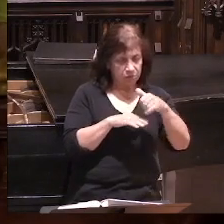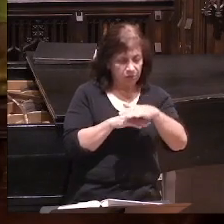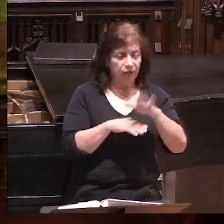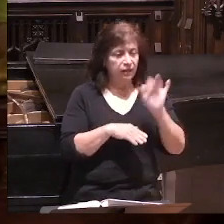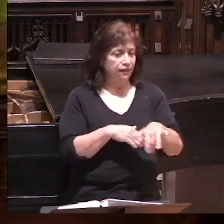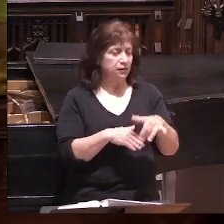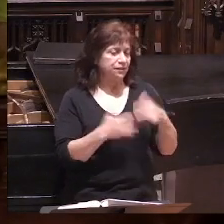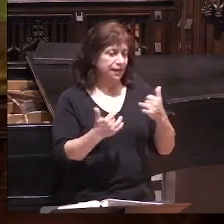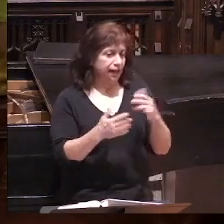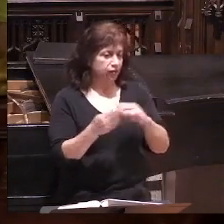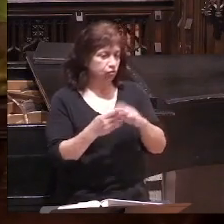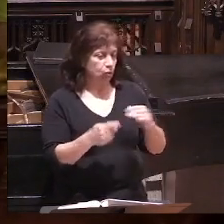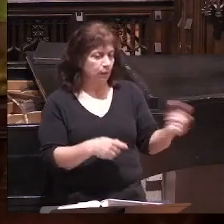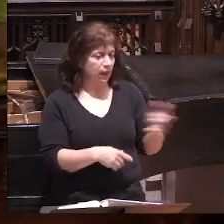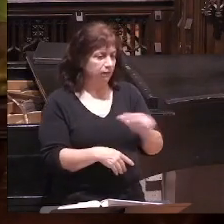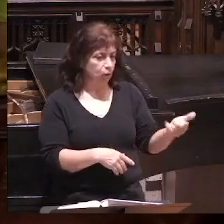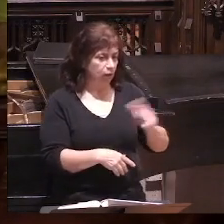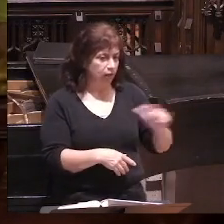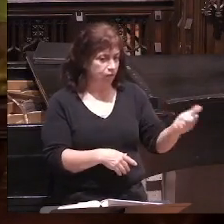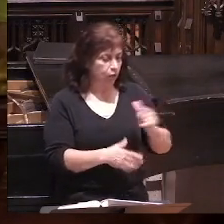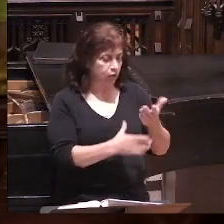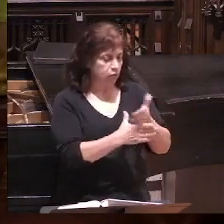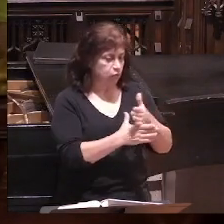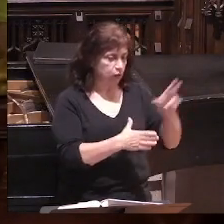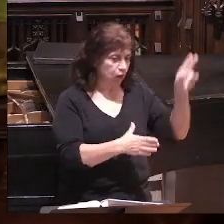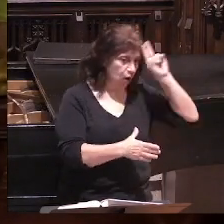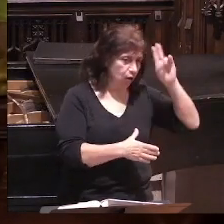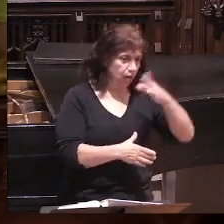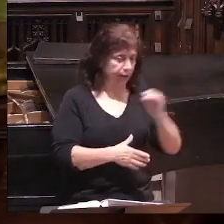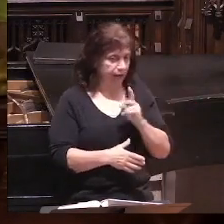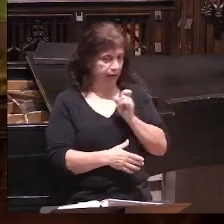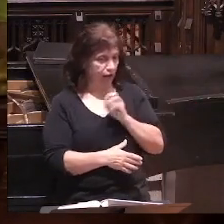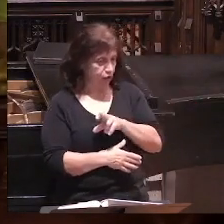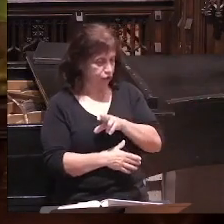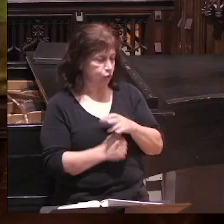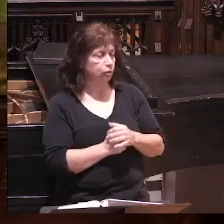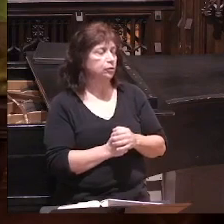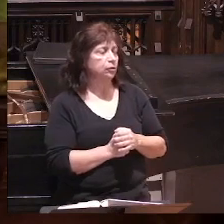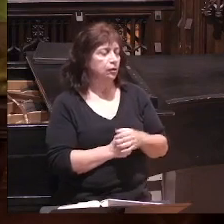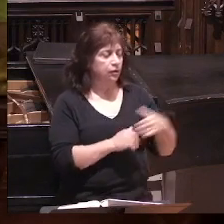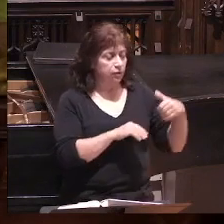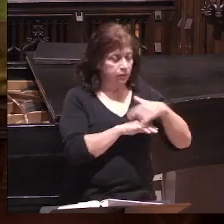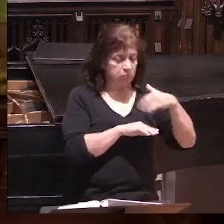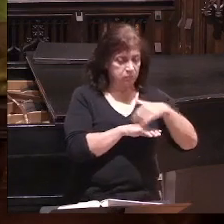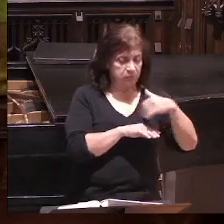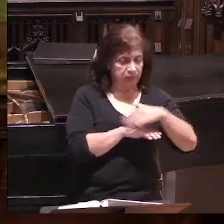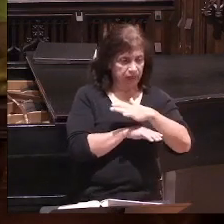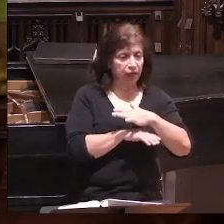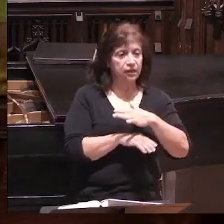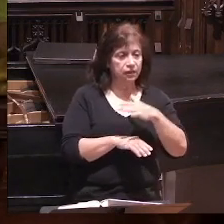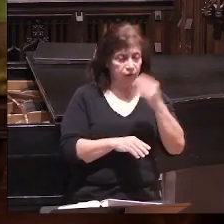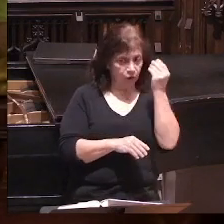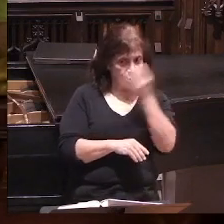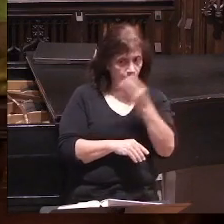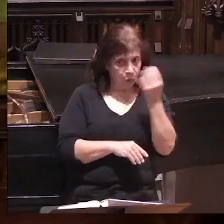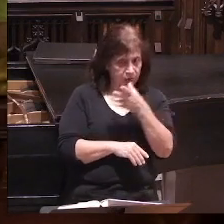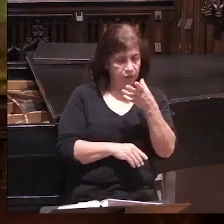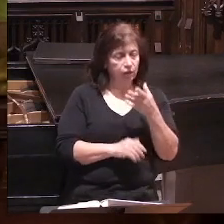forth notes that were being sent between Esther and Mordecai. Mordecai sends secret notes to Esther,